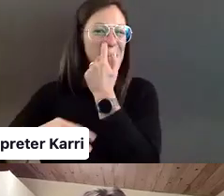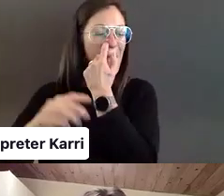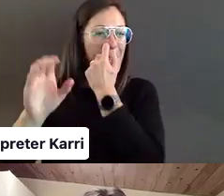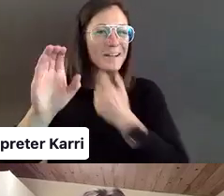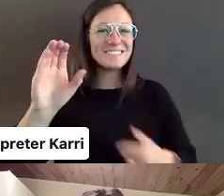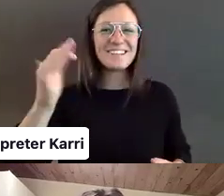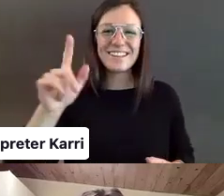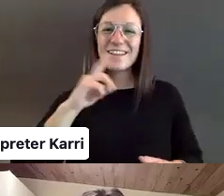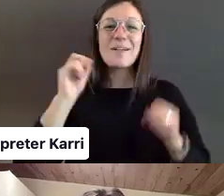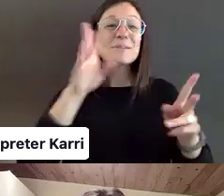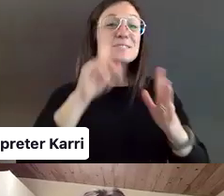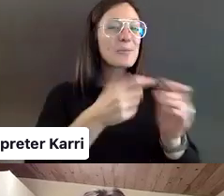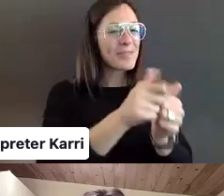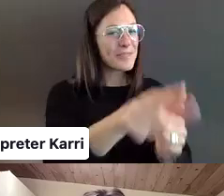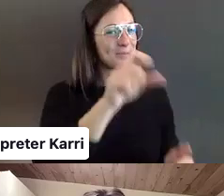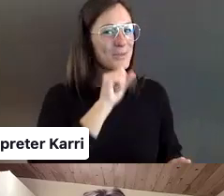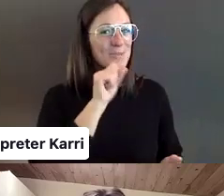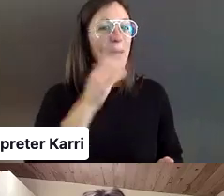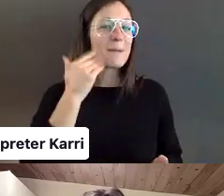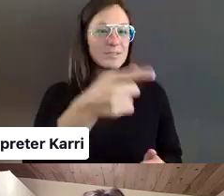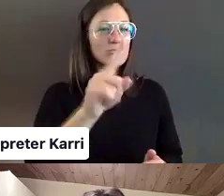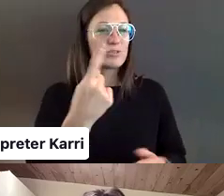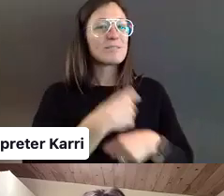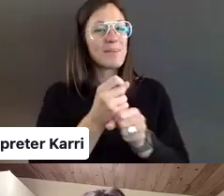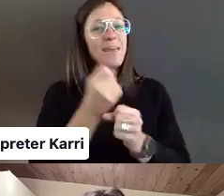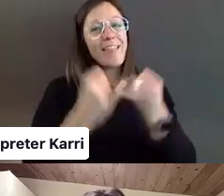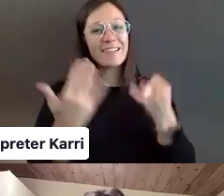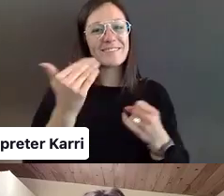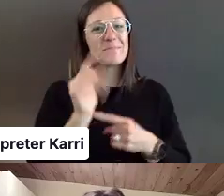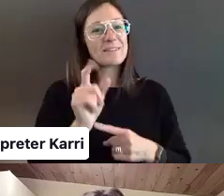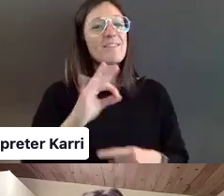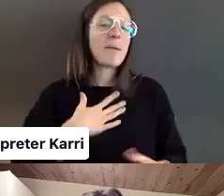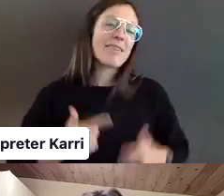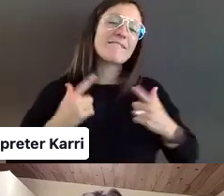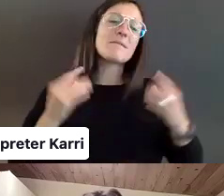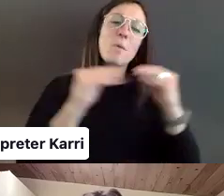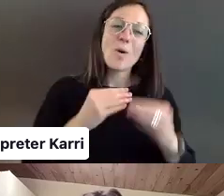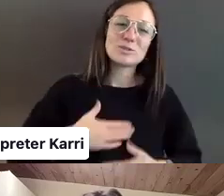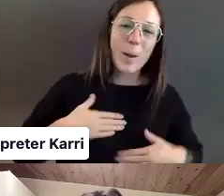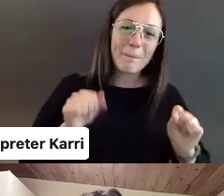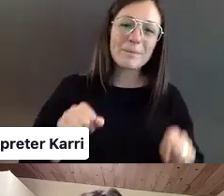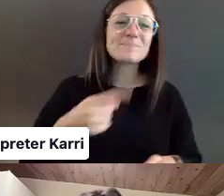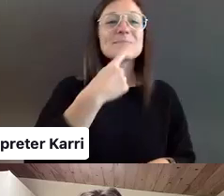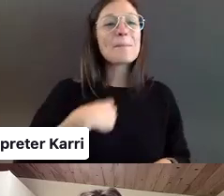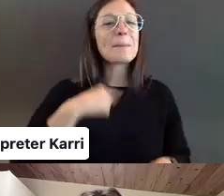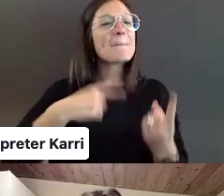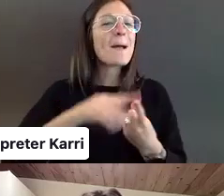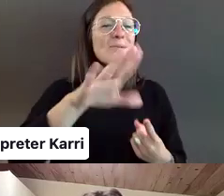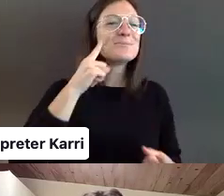I'll start with you, Shoshana, because you just made the last 15 minutes of my life so much more enjoyable. Tell me about a dream project for